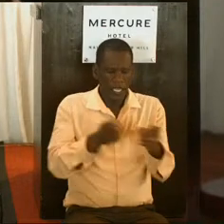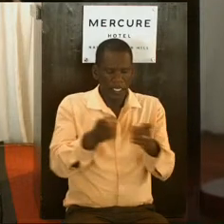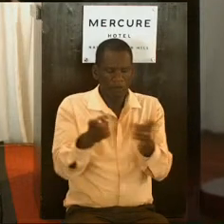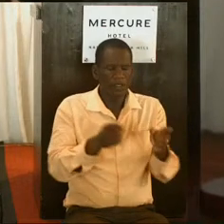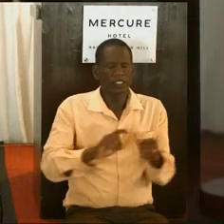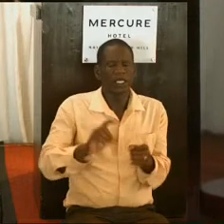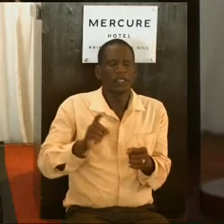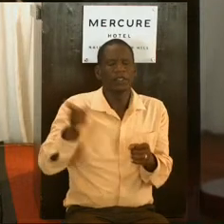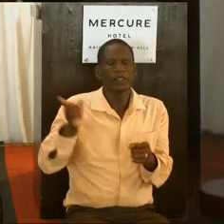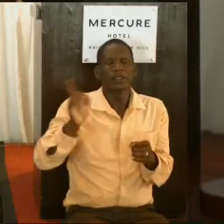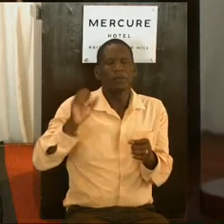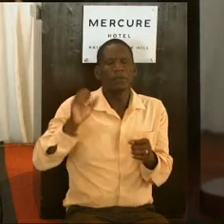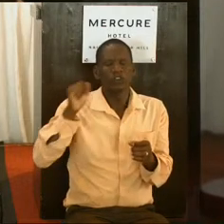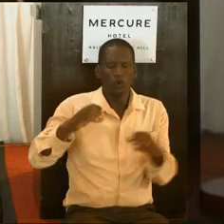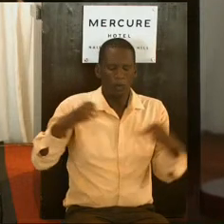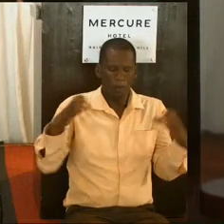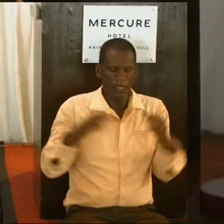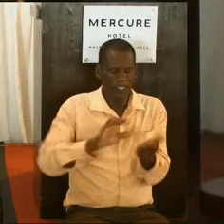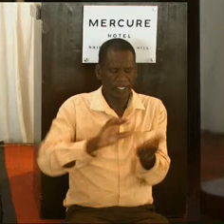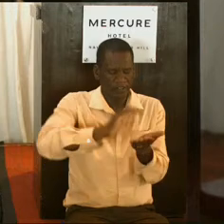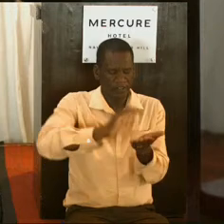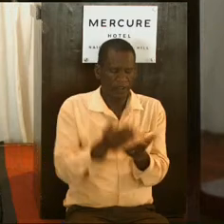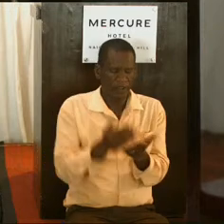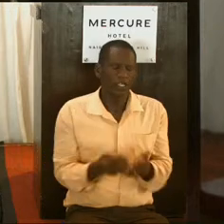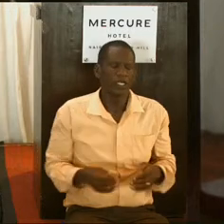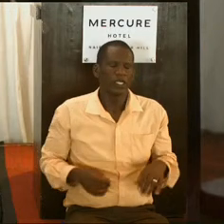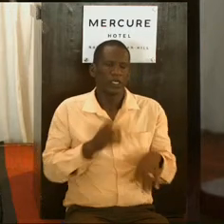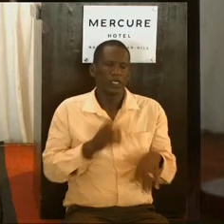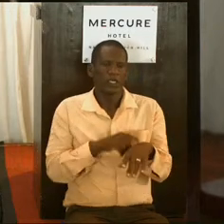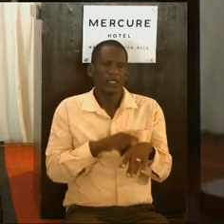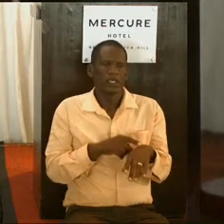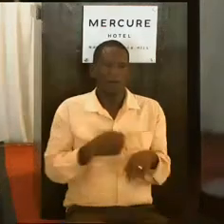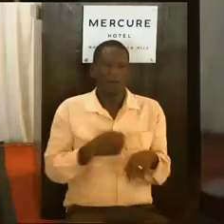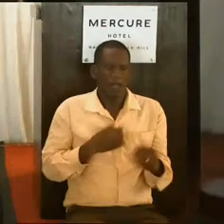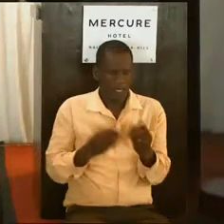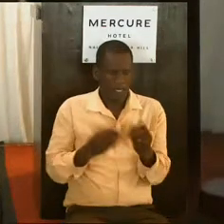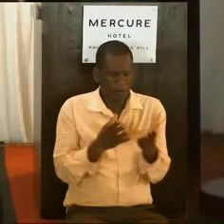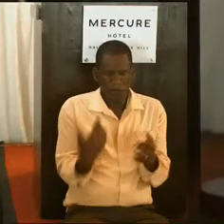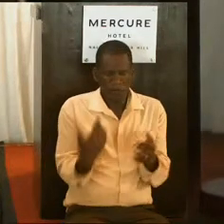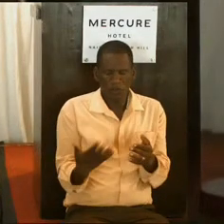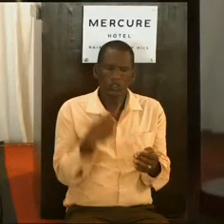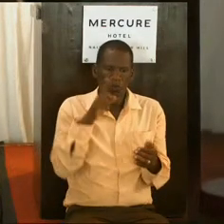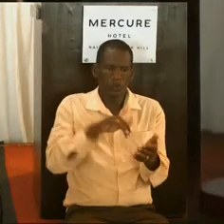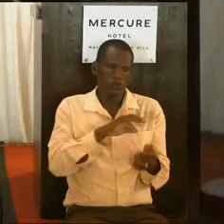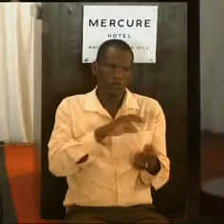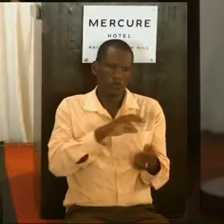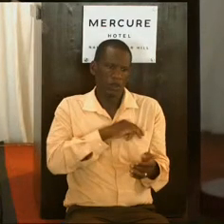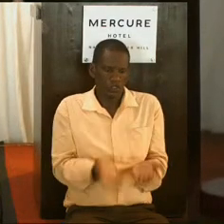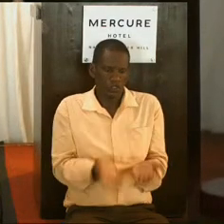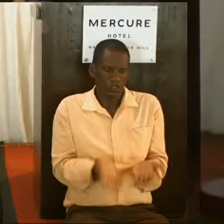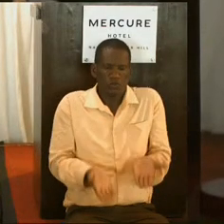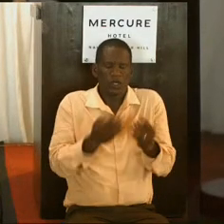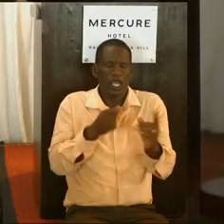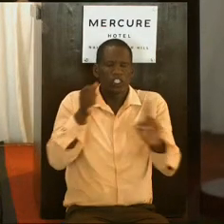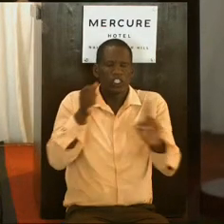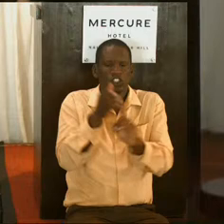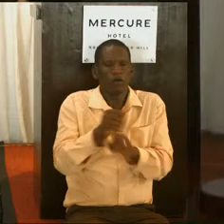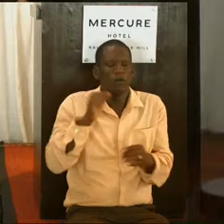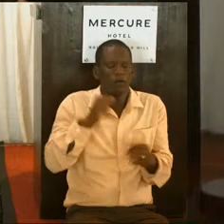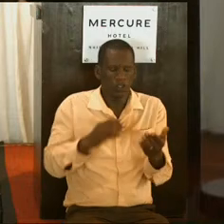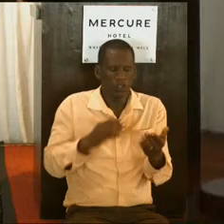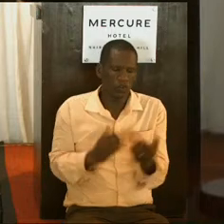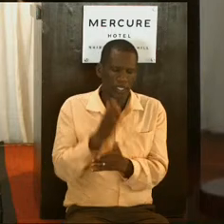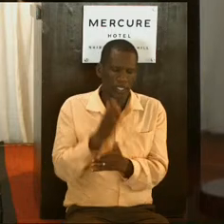parties fund and when I read many of your documents you say your mission is to promote the realization of political